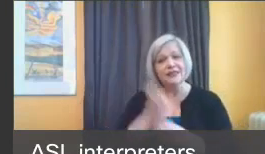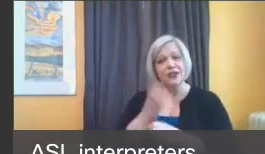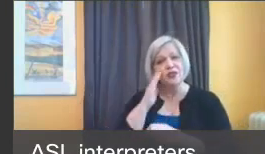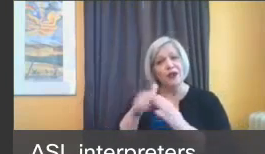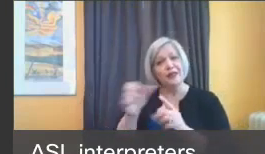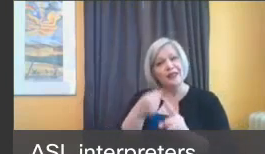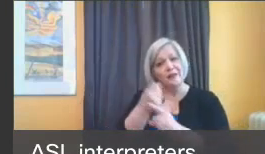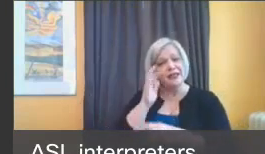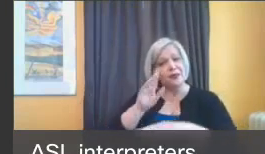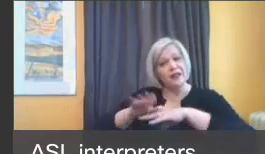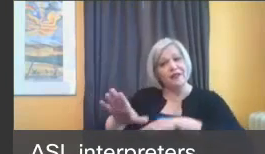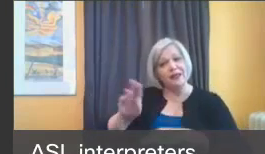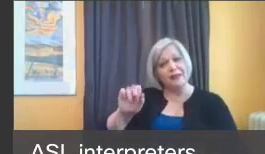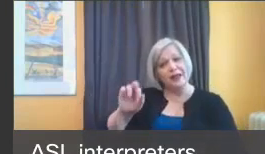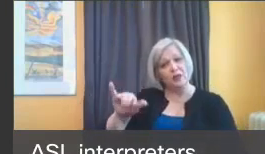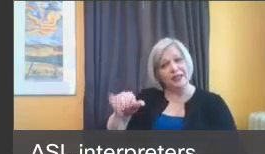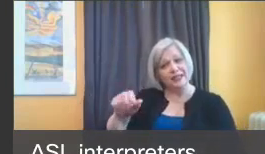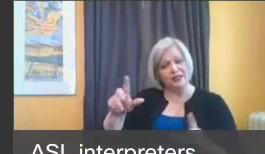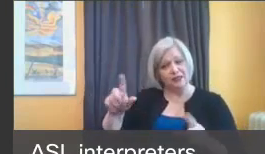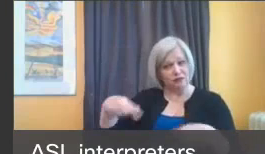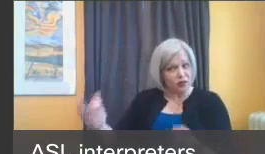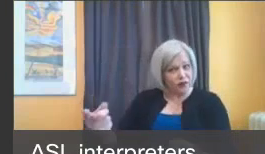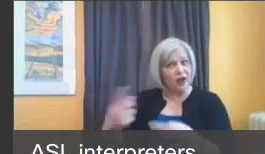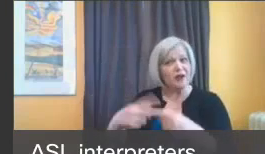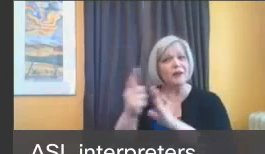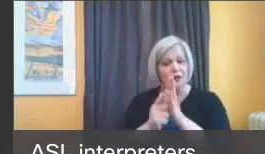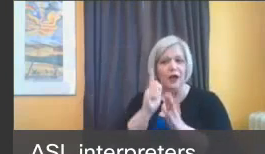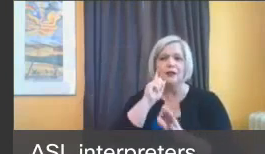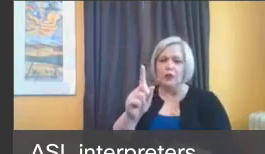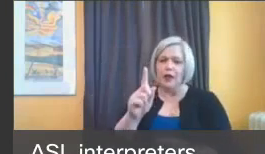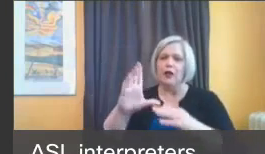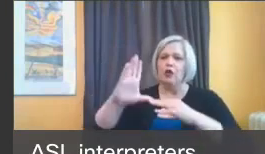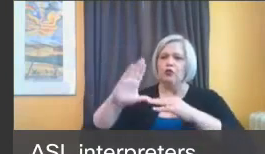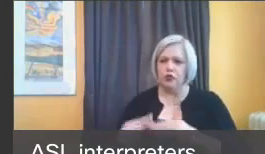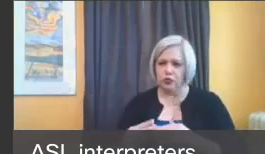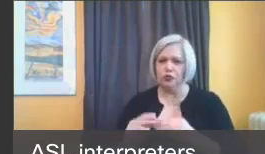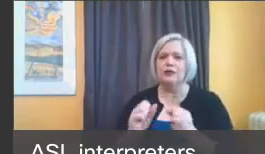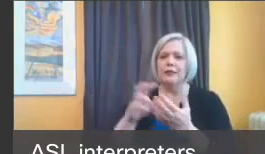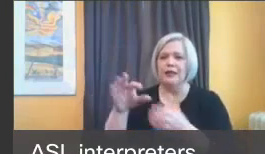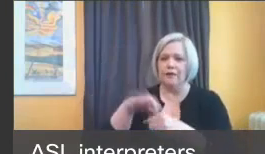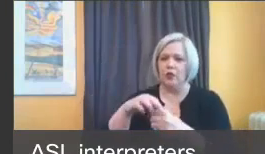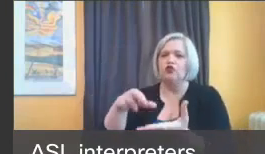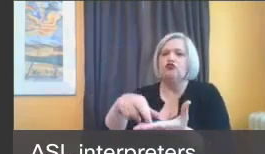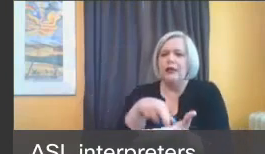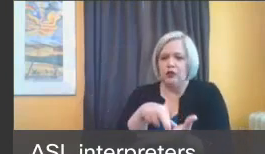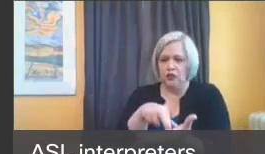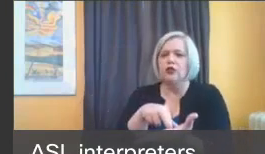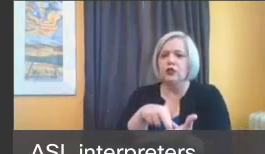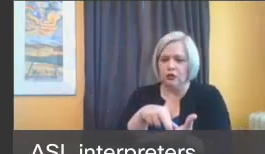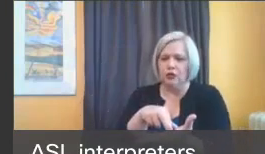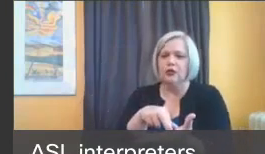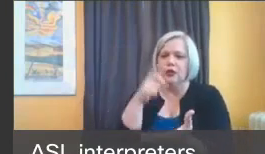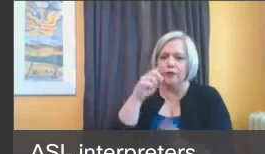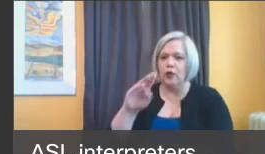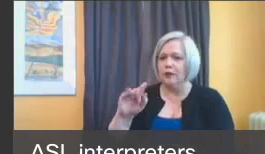laws on minority voters so far, these laws are expected to have a chilling effect on the voter registration efforts for